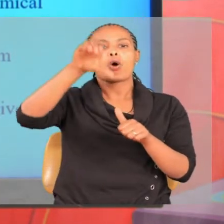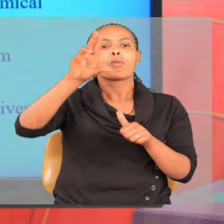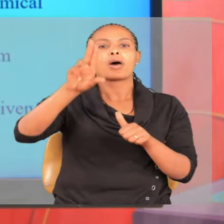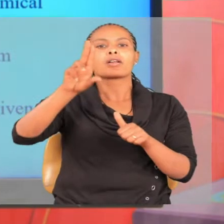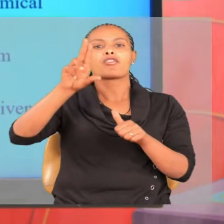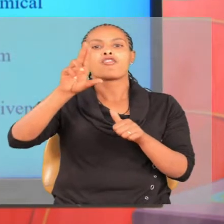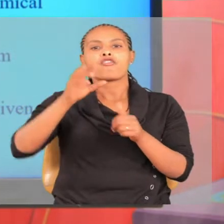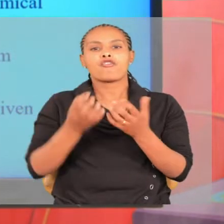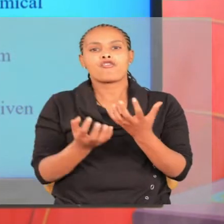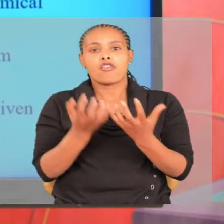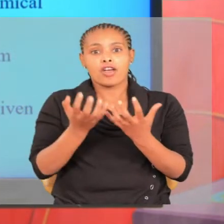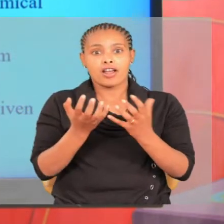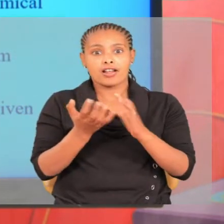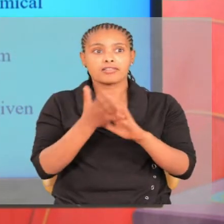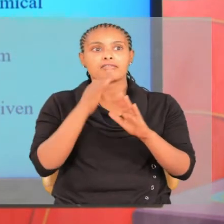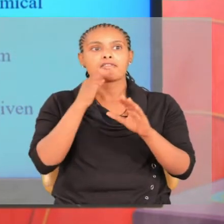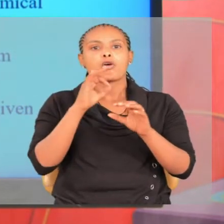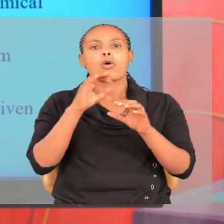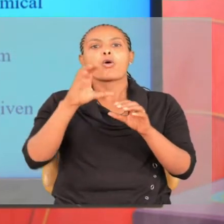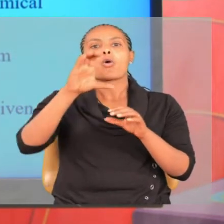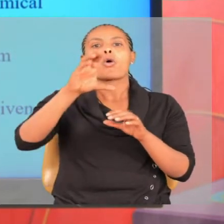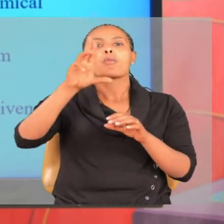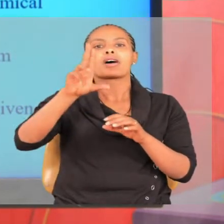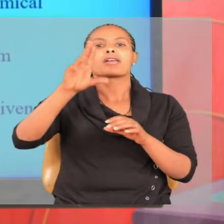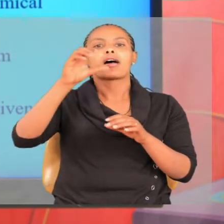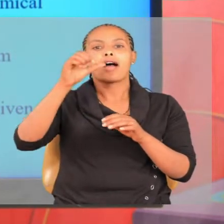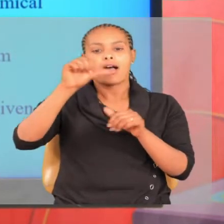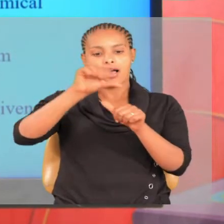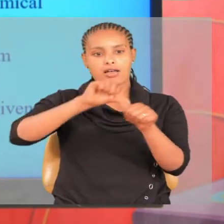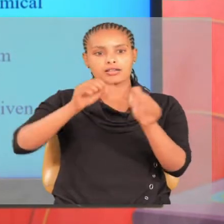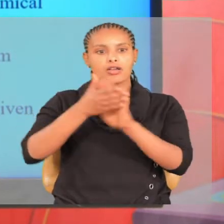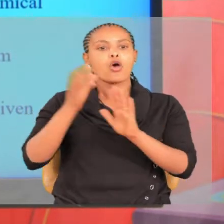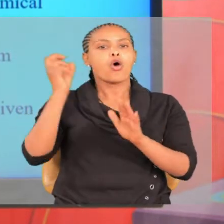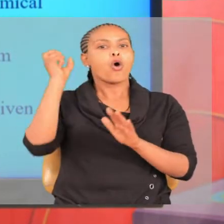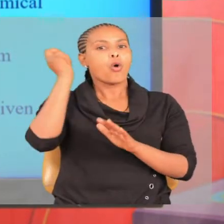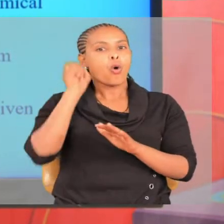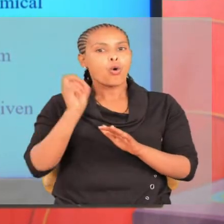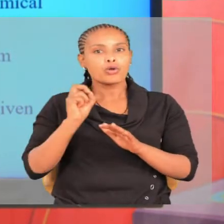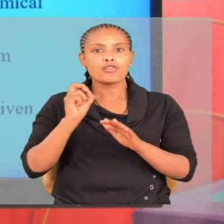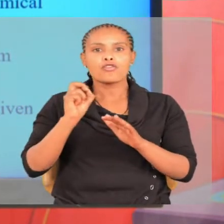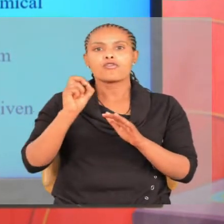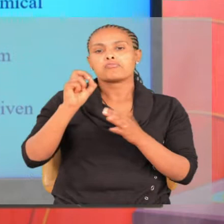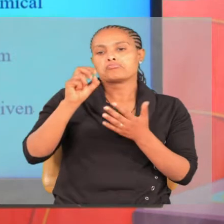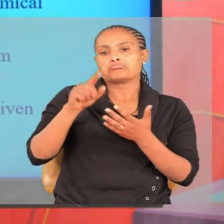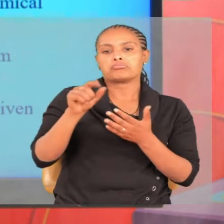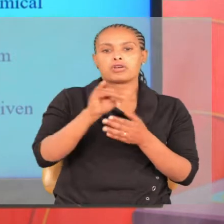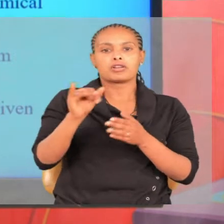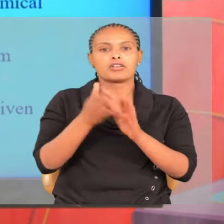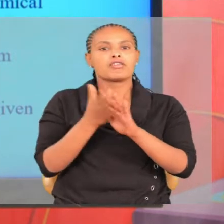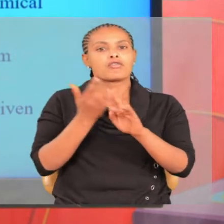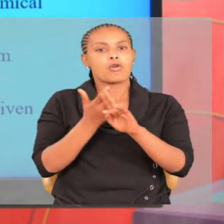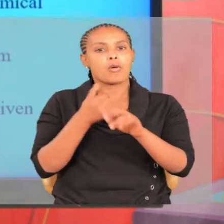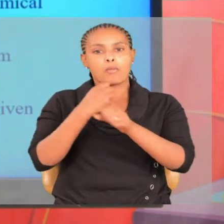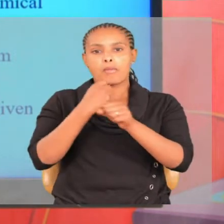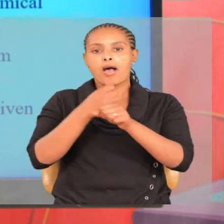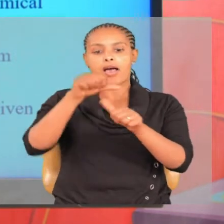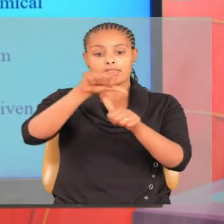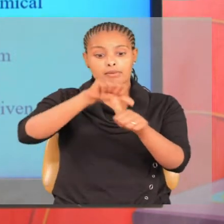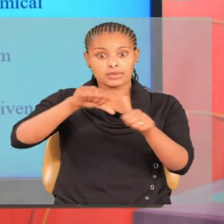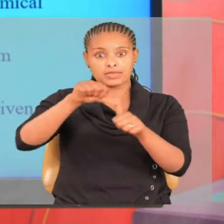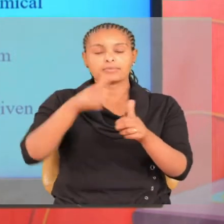foil is made from copper atoms. Gold foil is made from gold